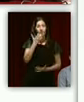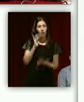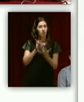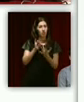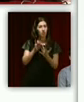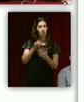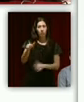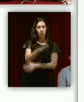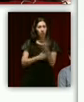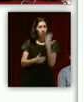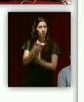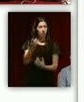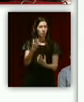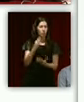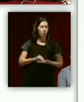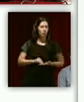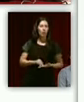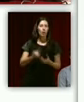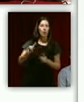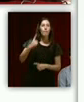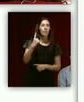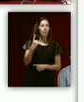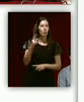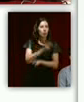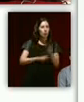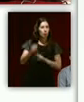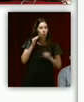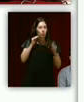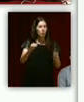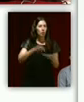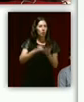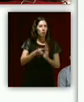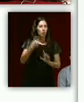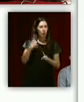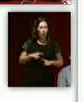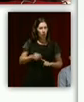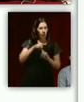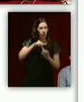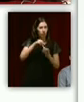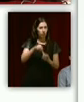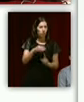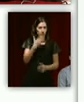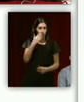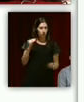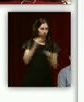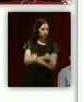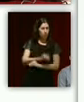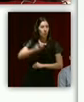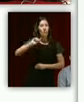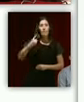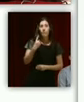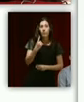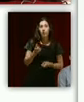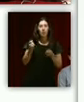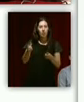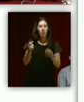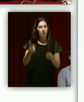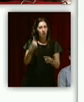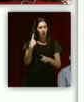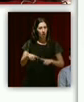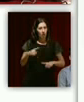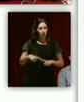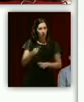have a leisure time. When you talk about people with impairments, you say, or they argue, yes, of course, we'll have to